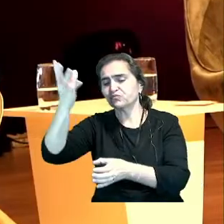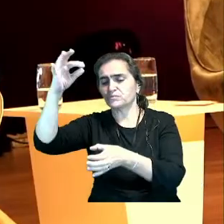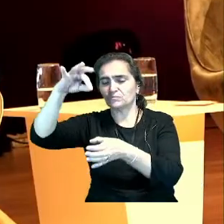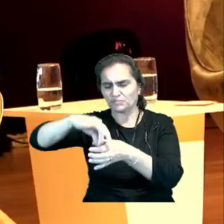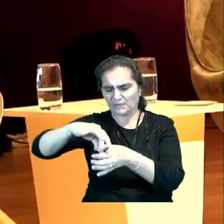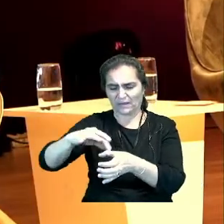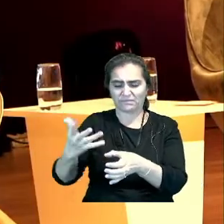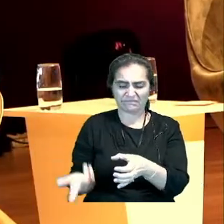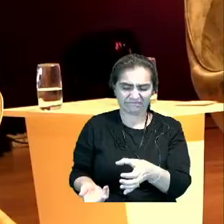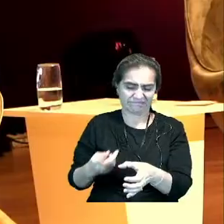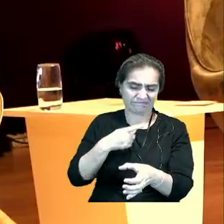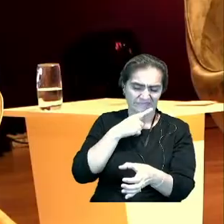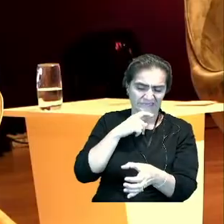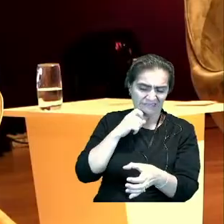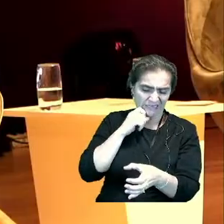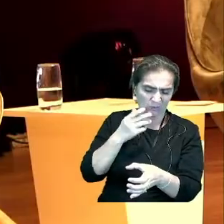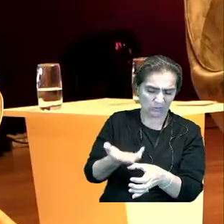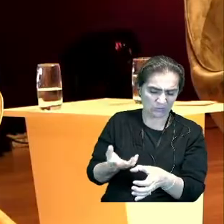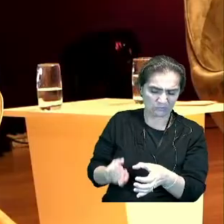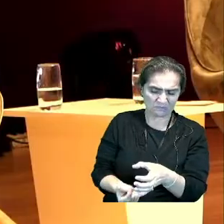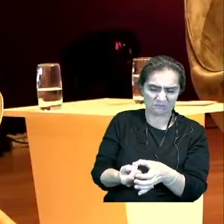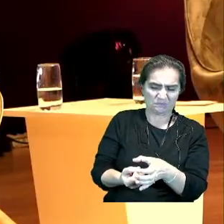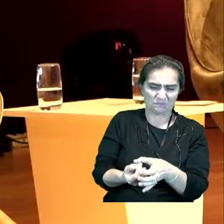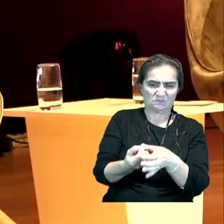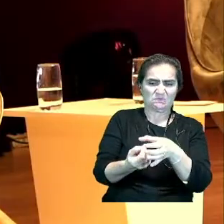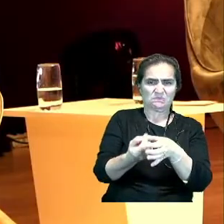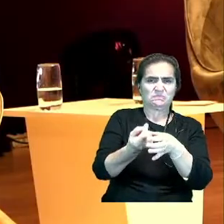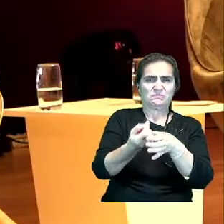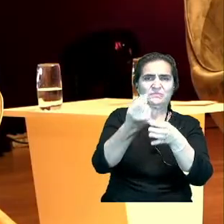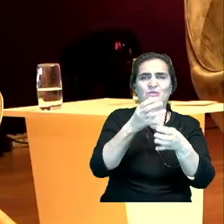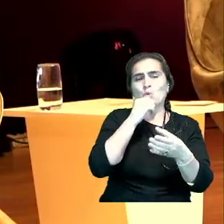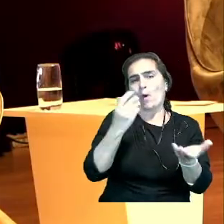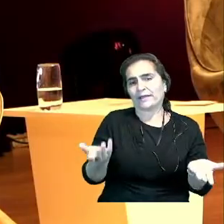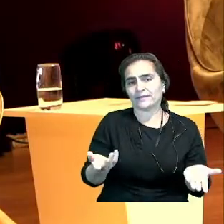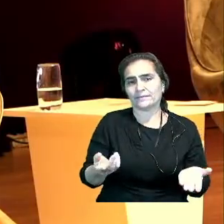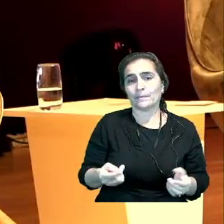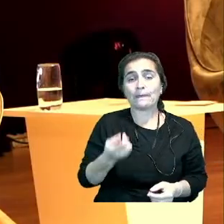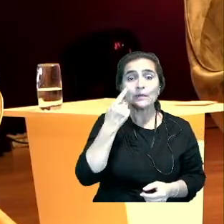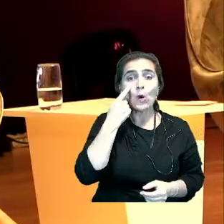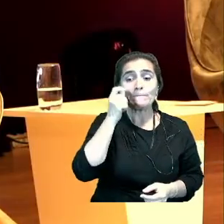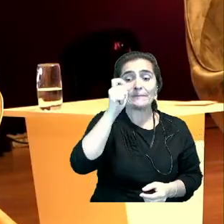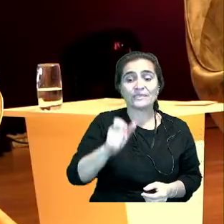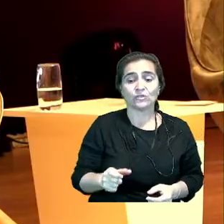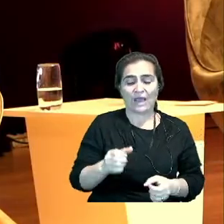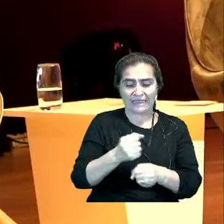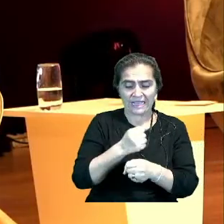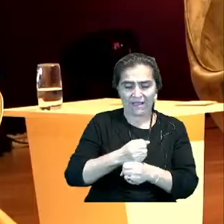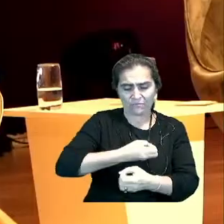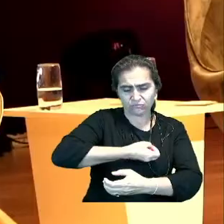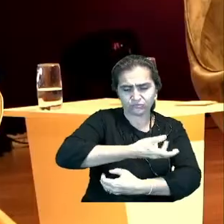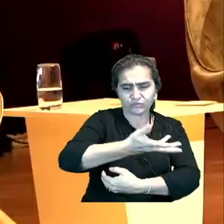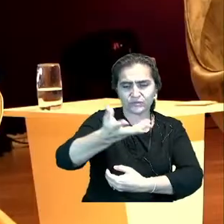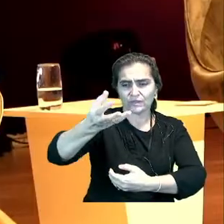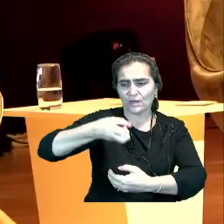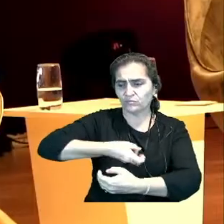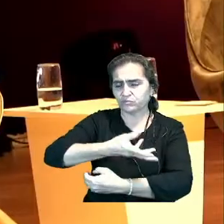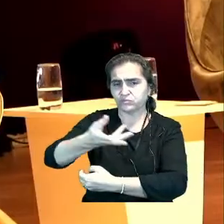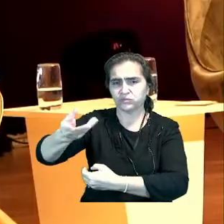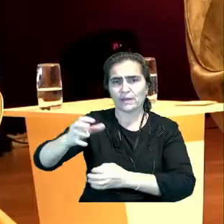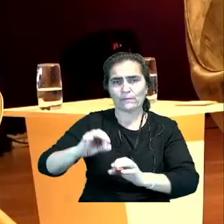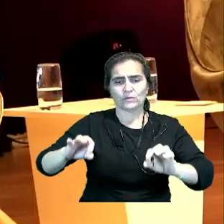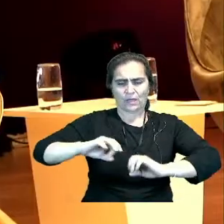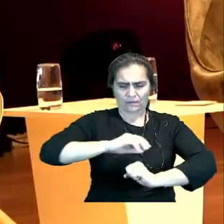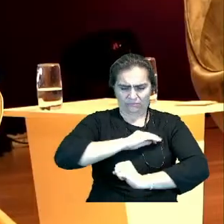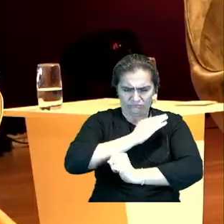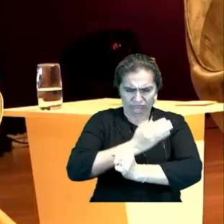into land that is not fertile. But those who plant cannot lose sight of the value, the courage,